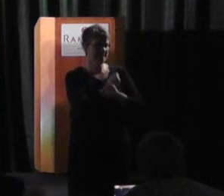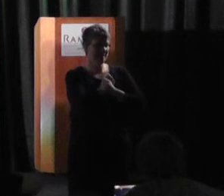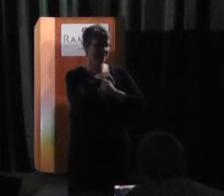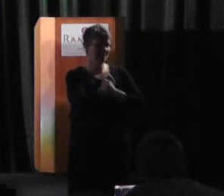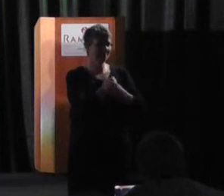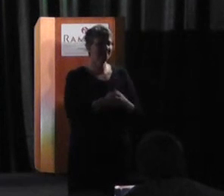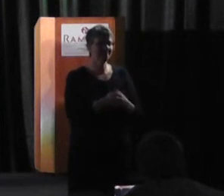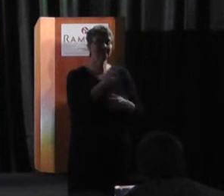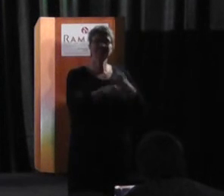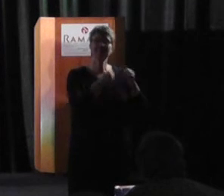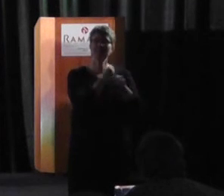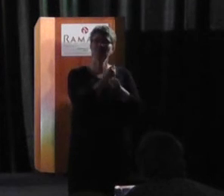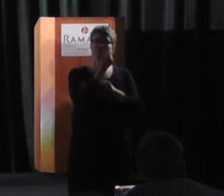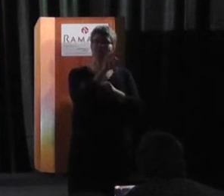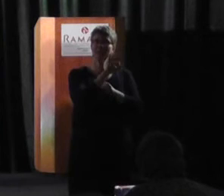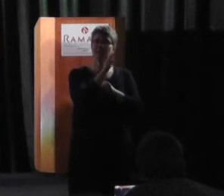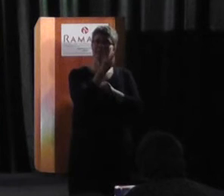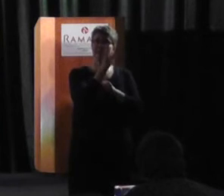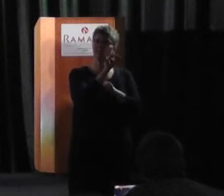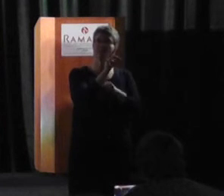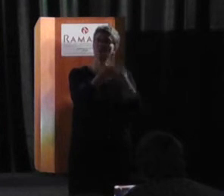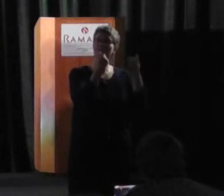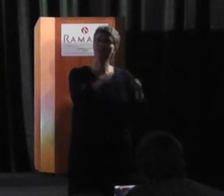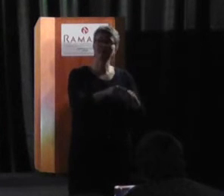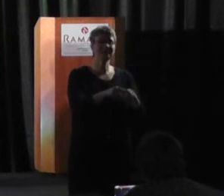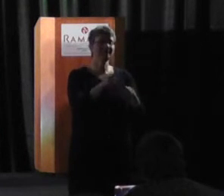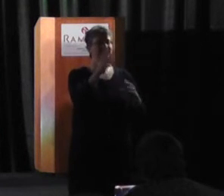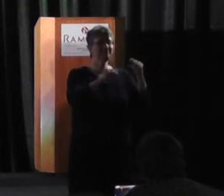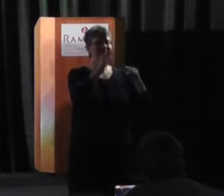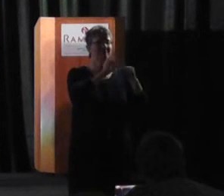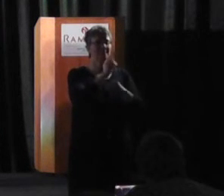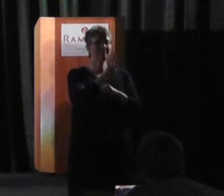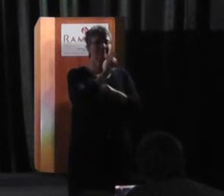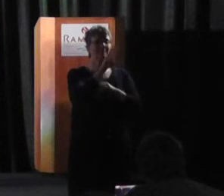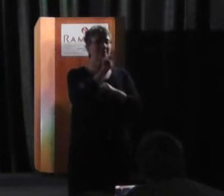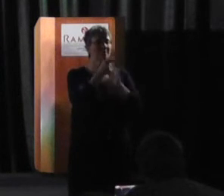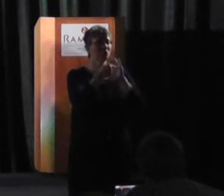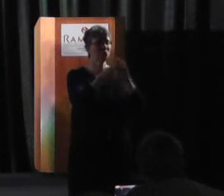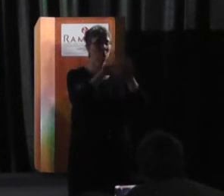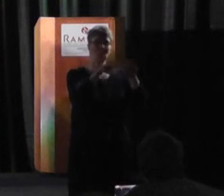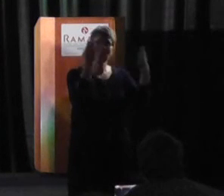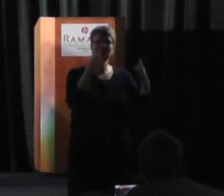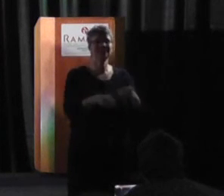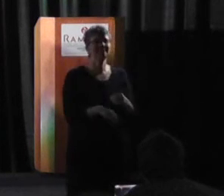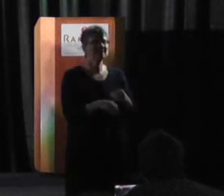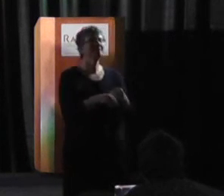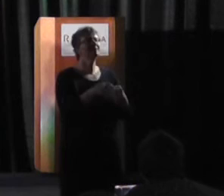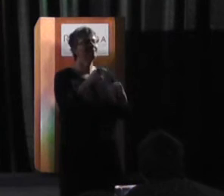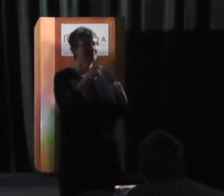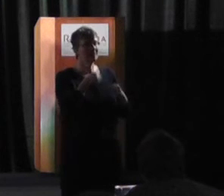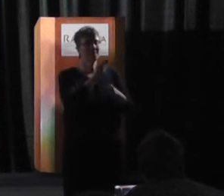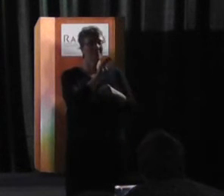In 1979, The Muppet Show was released. My Sharona by the Knack topped the Billboard charts. Muhammad